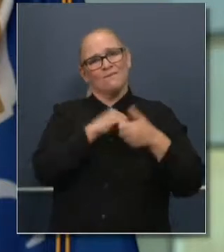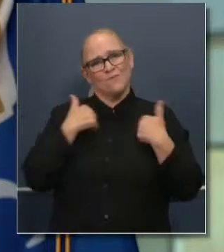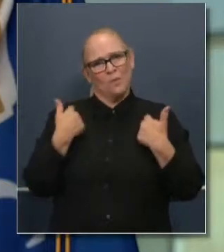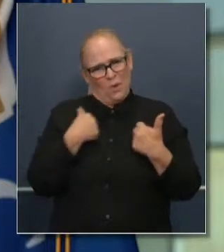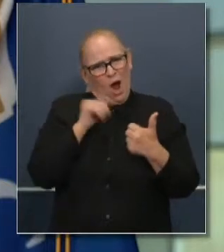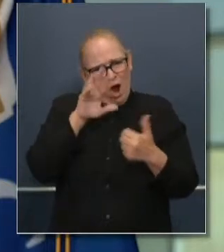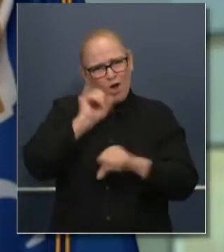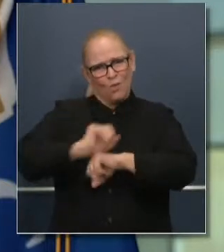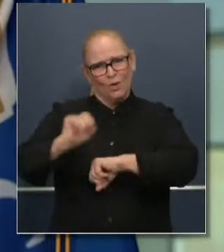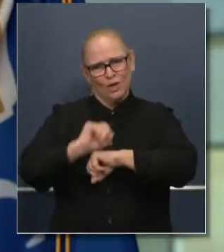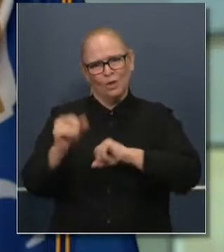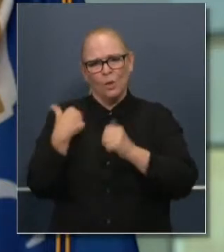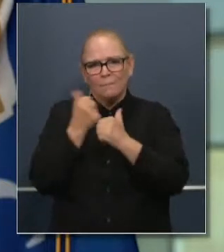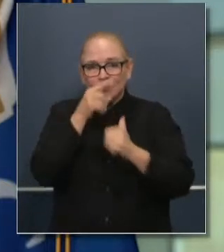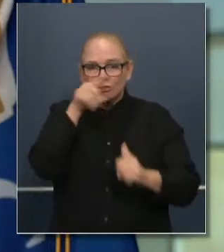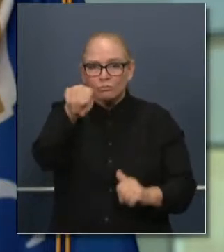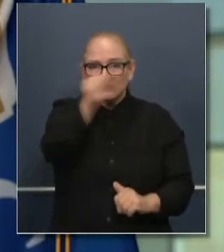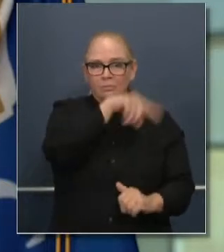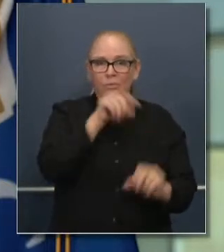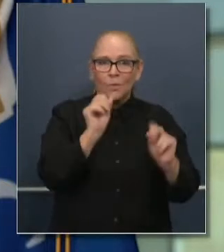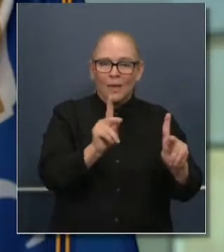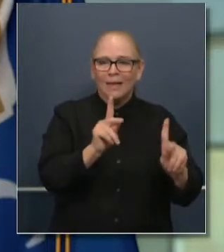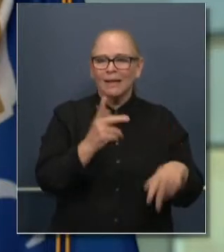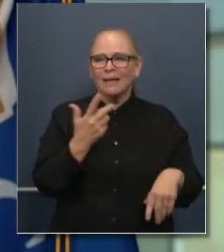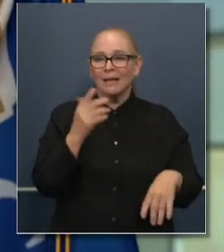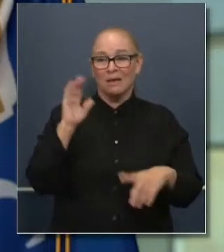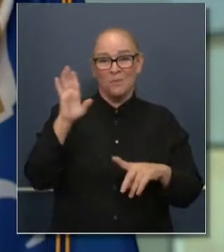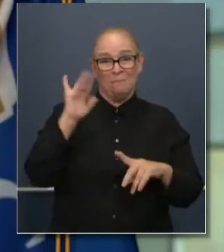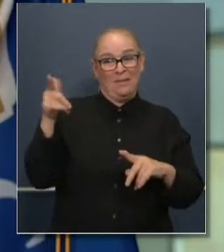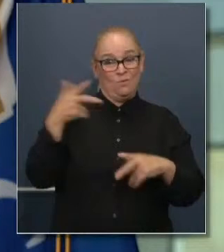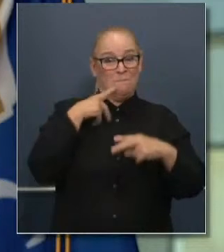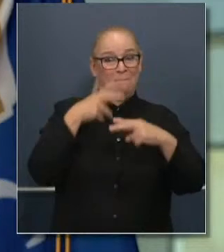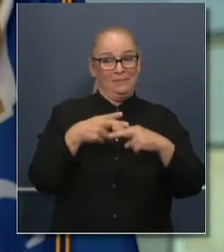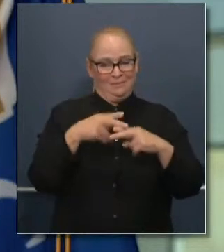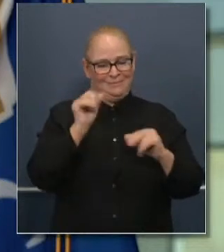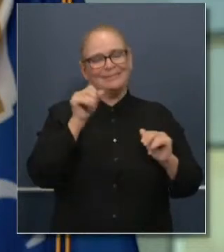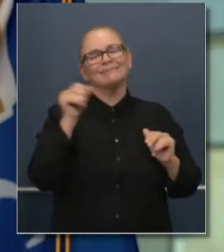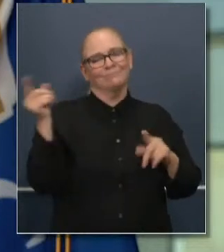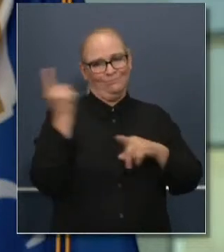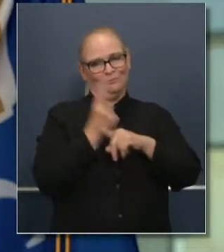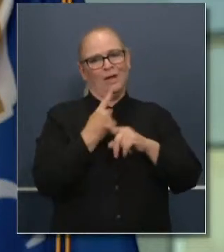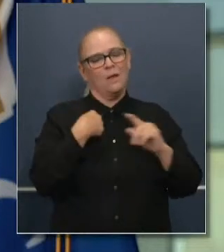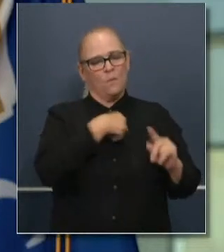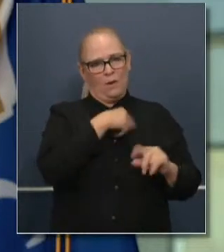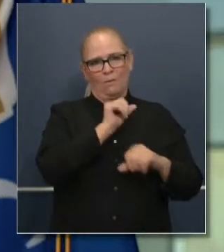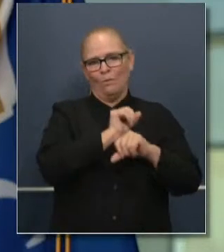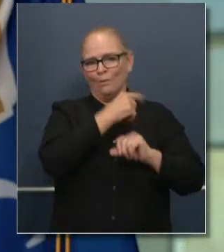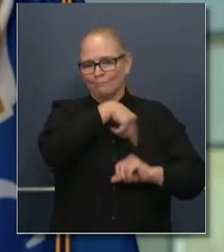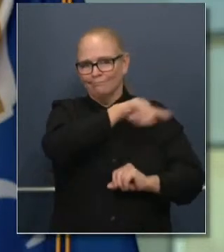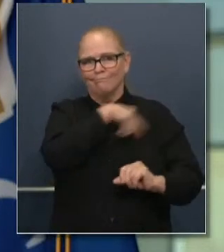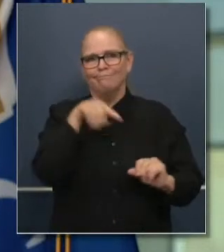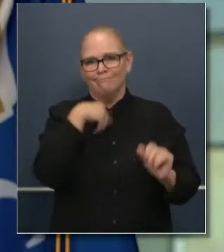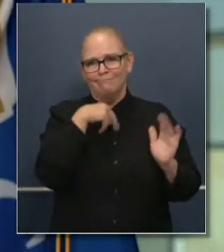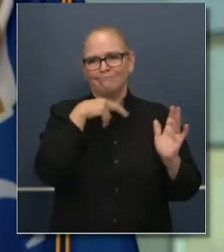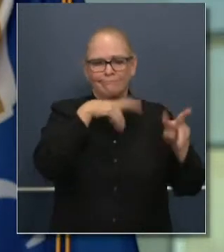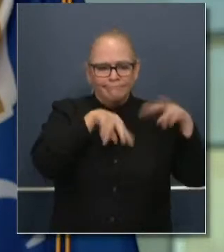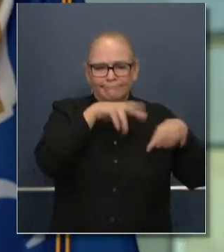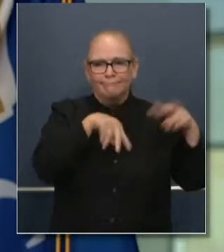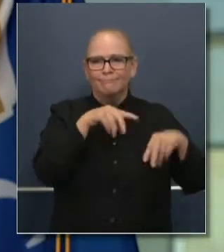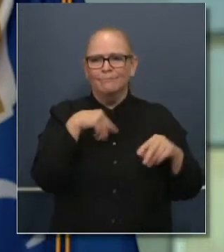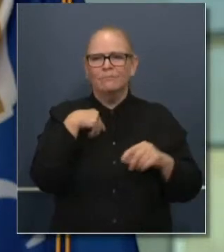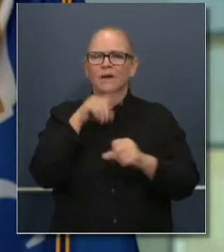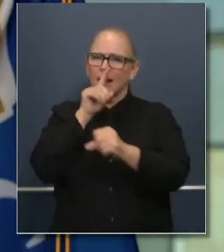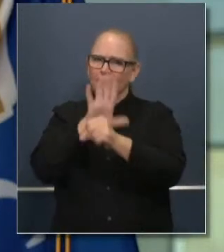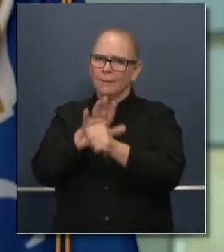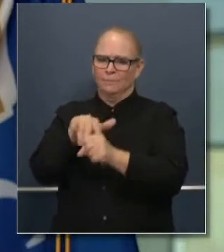only the authors that you referenced, but their respective leadership that demonstrably is committed and focused to this. So